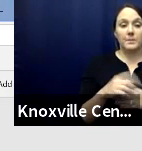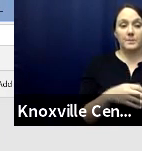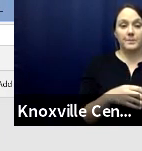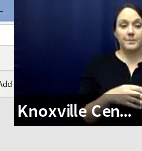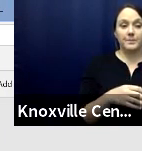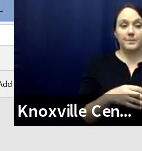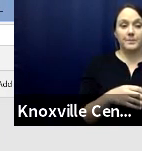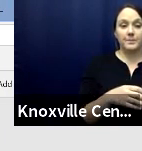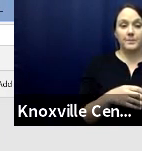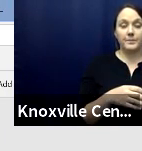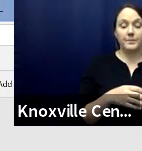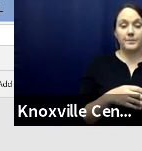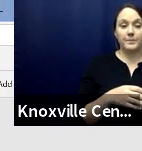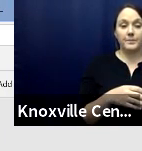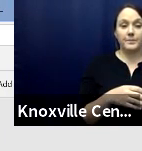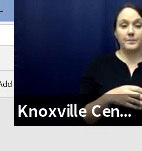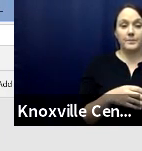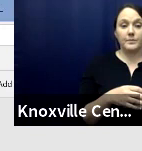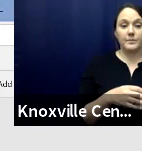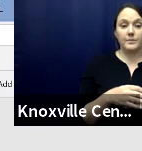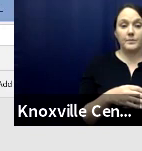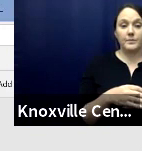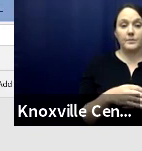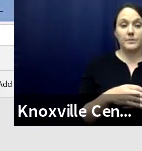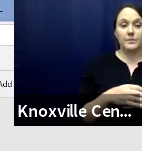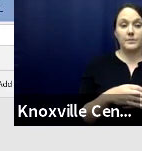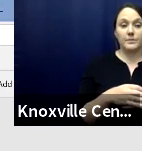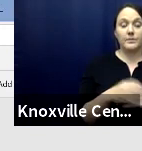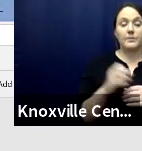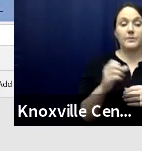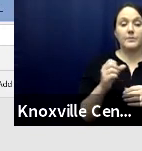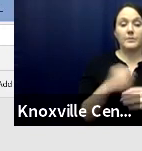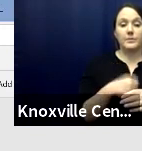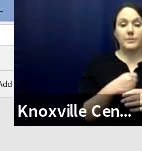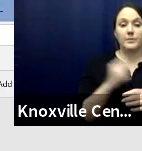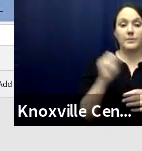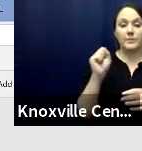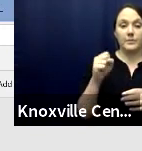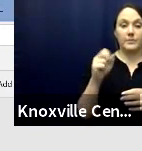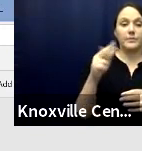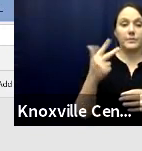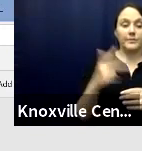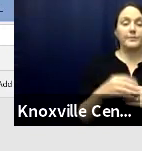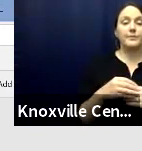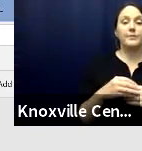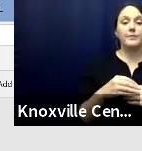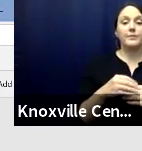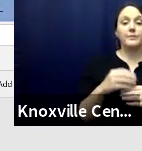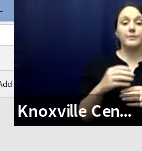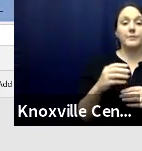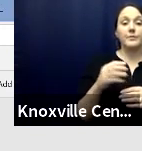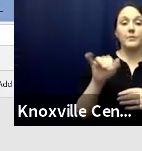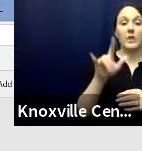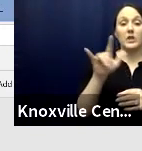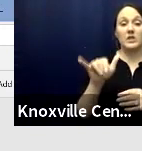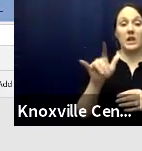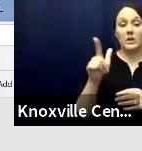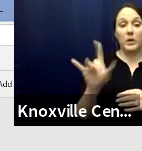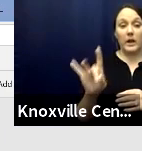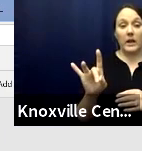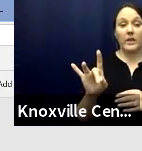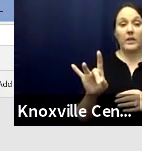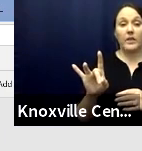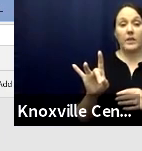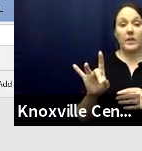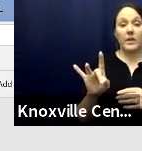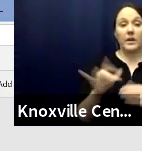no, it's not the, no, sorry, yes, it is the third. So whereas as of July 28th, the foregoing is